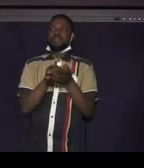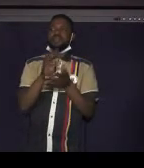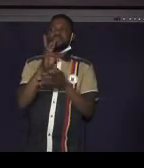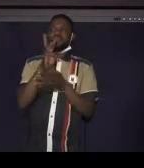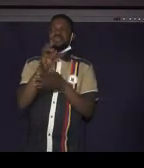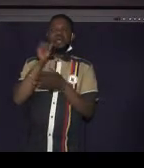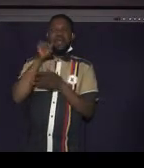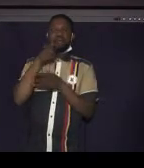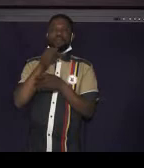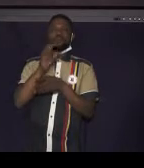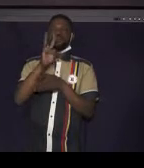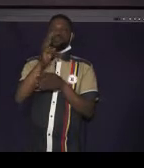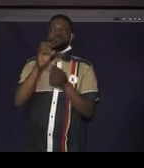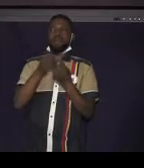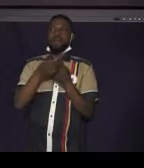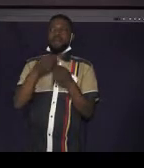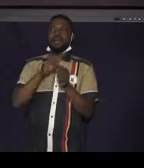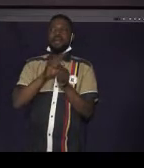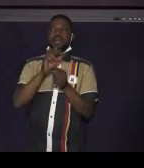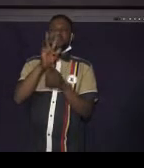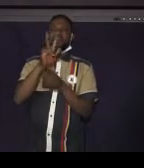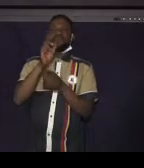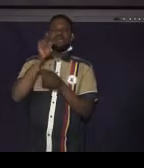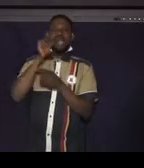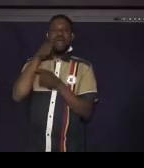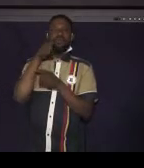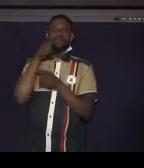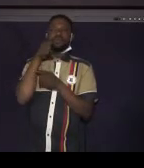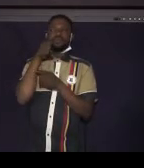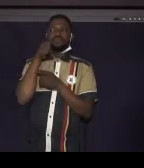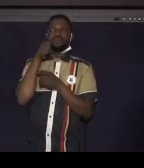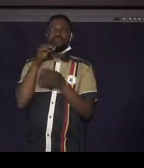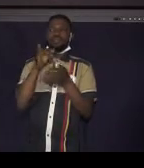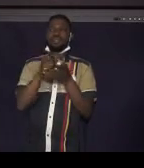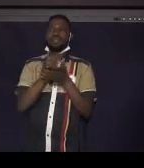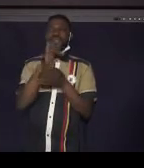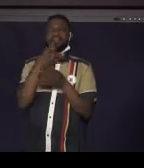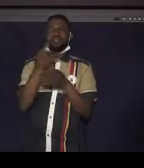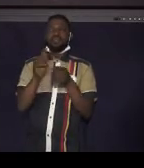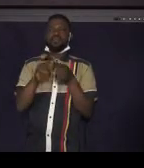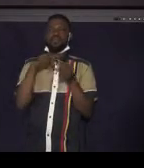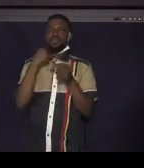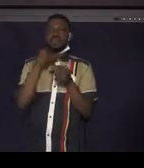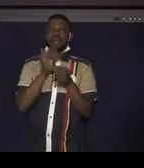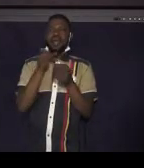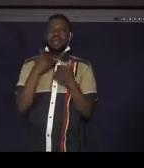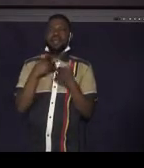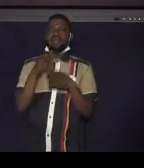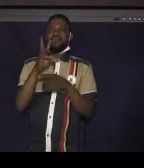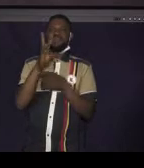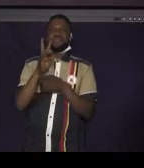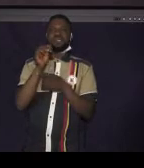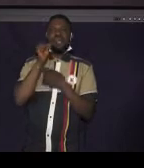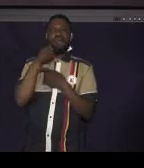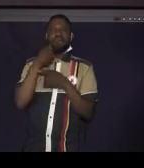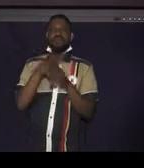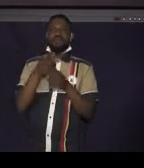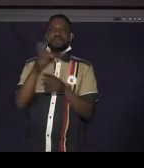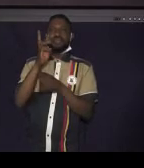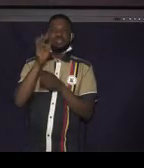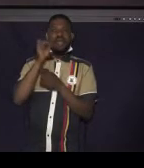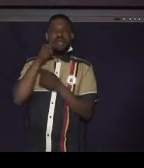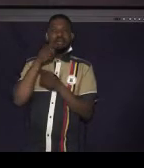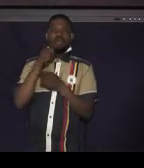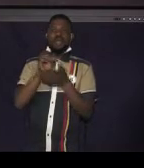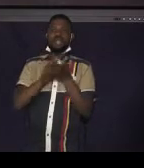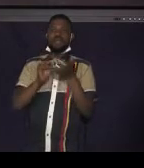6 apples minus 2 bananas plus 3 apples. That's the saying I have 6 apples. Now from 6 apples, remove